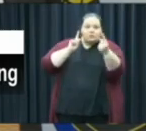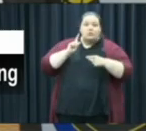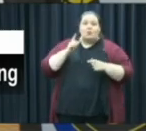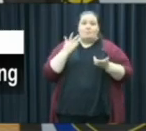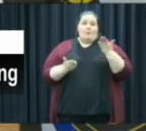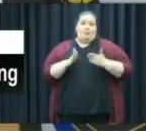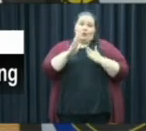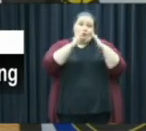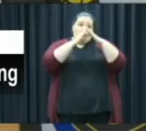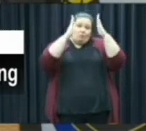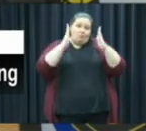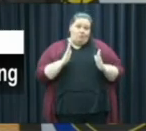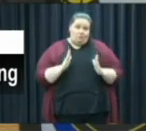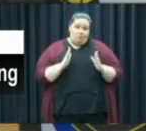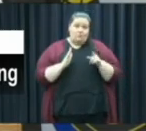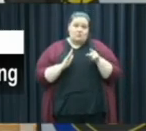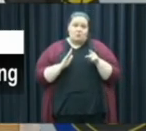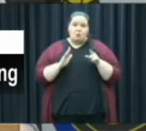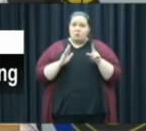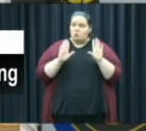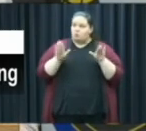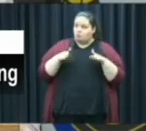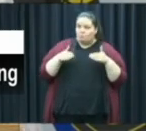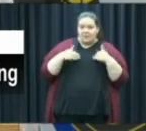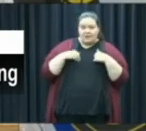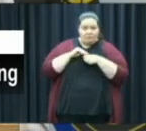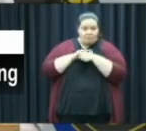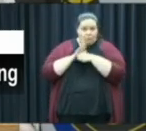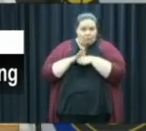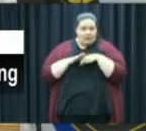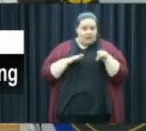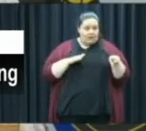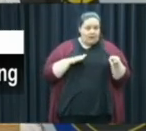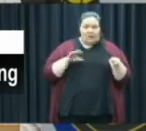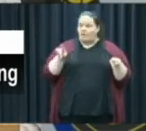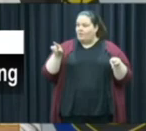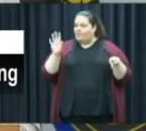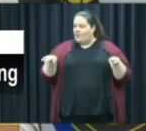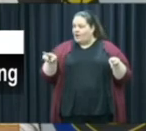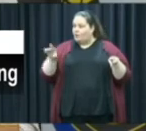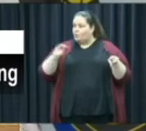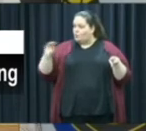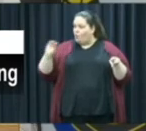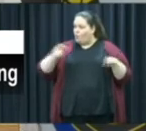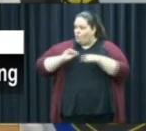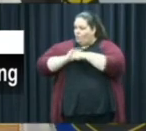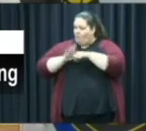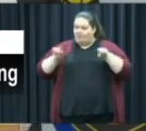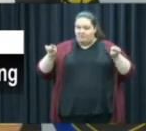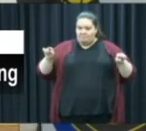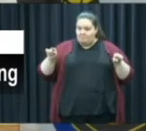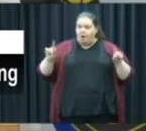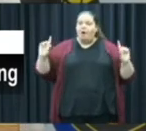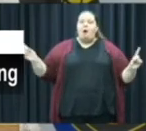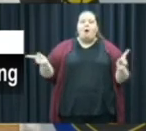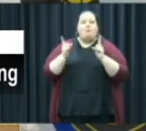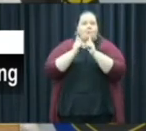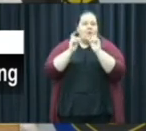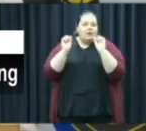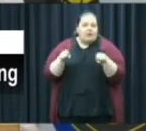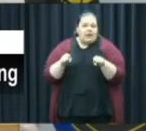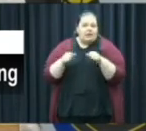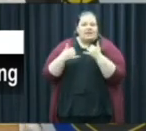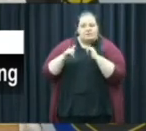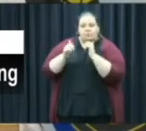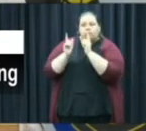don't have to socially distance with or physically distance with, and one other household, you're expanding your close contacts, and those are the people that you need to stay